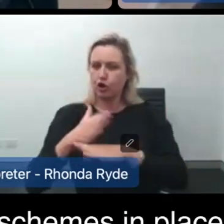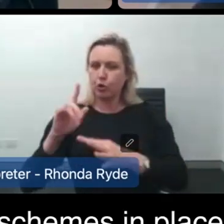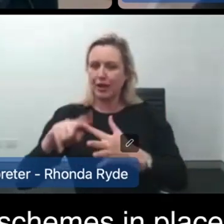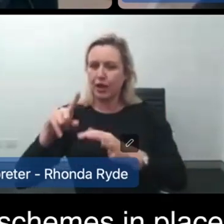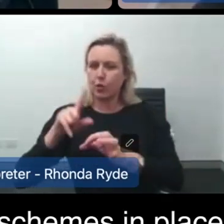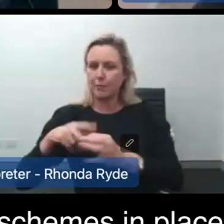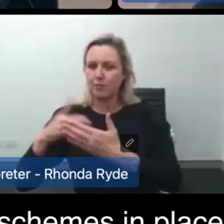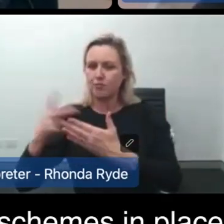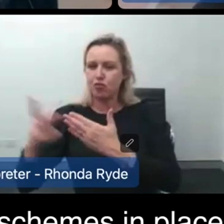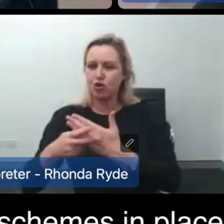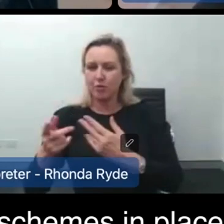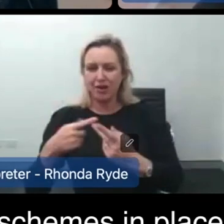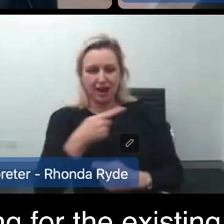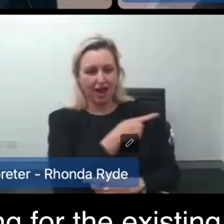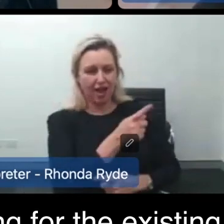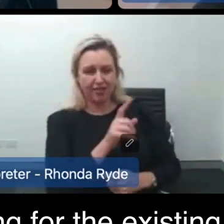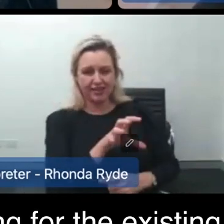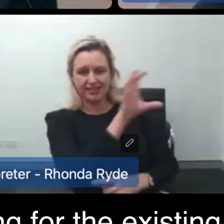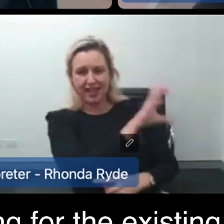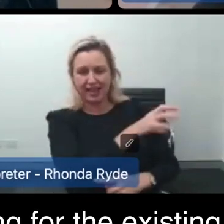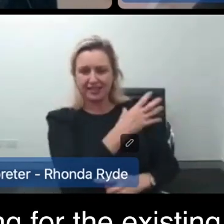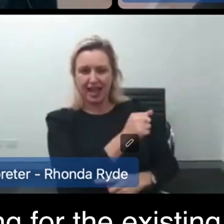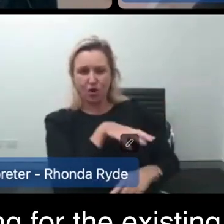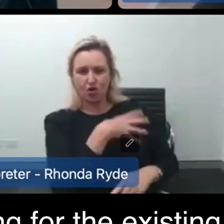territories already have schemes in place? Why not just